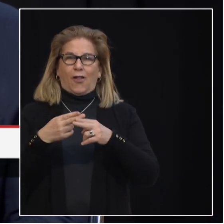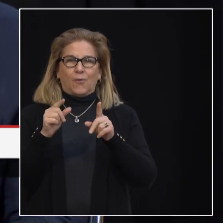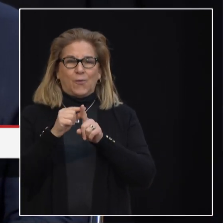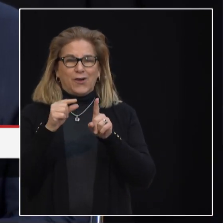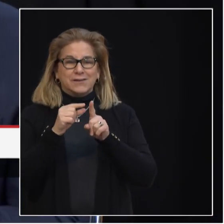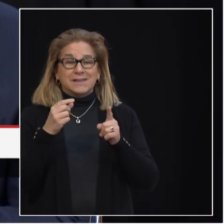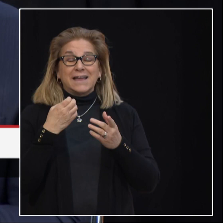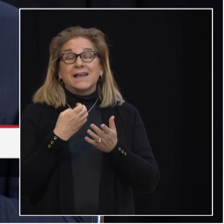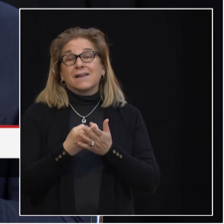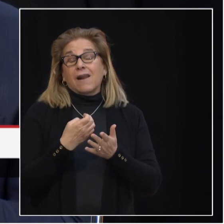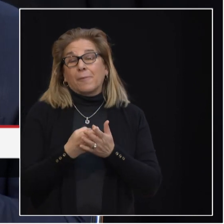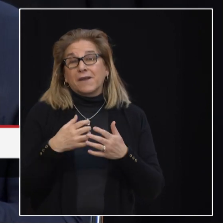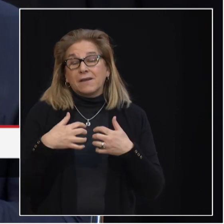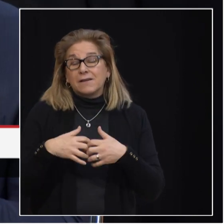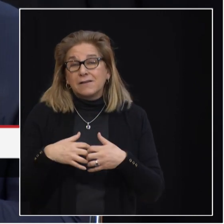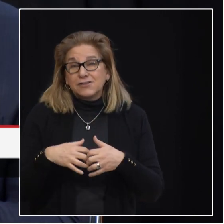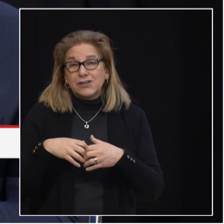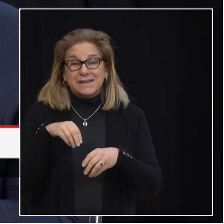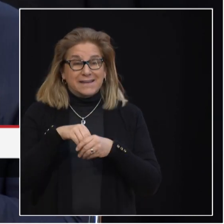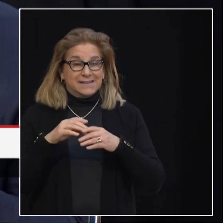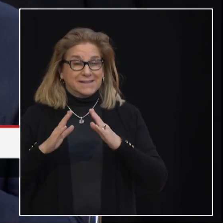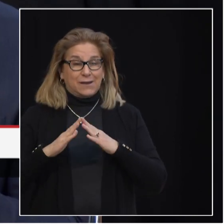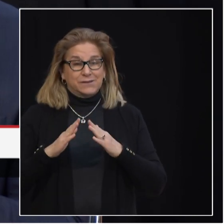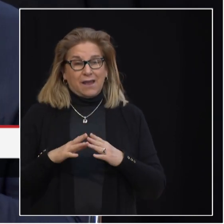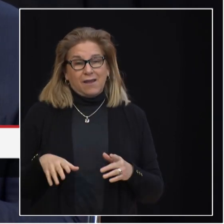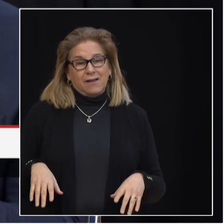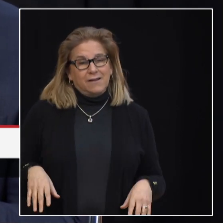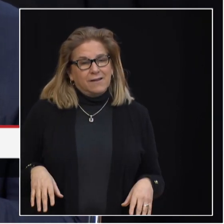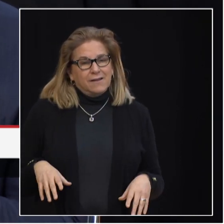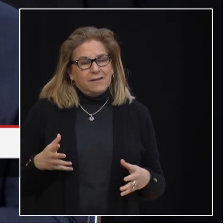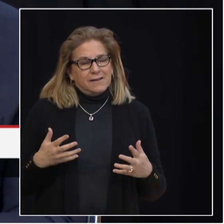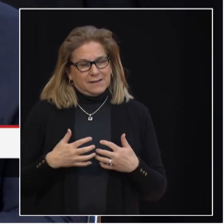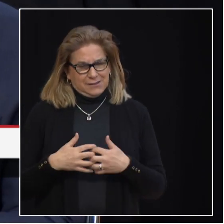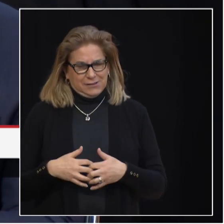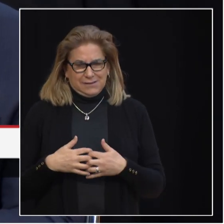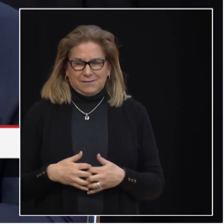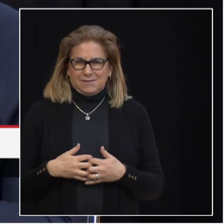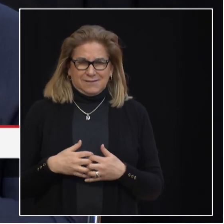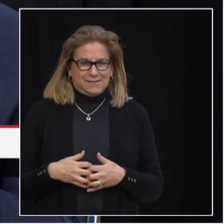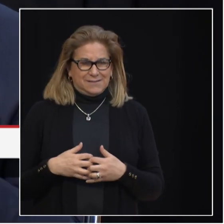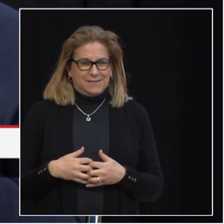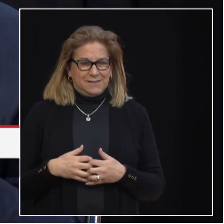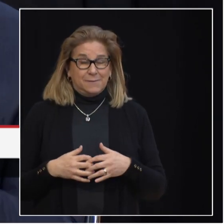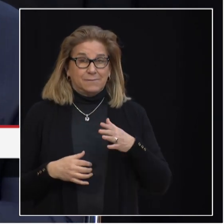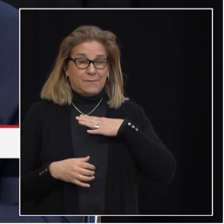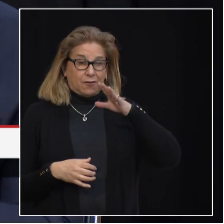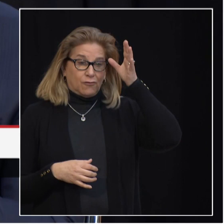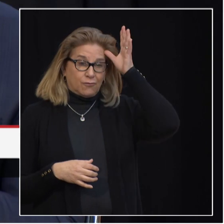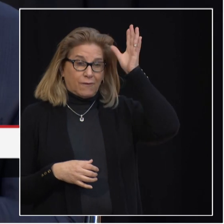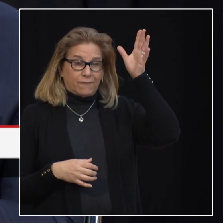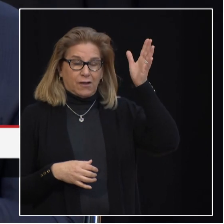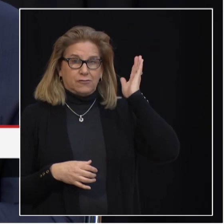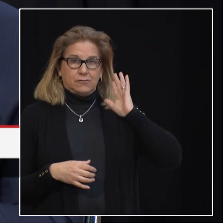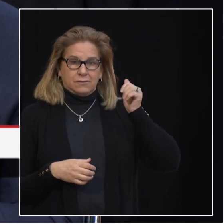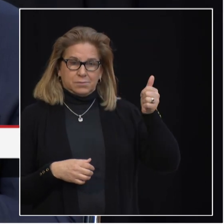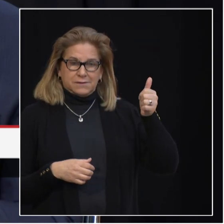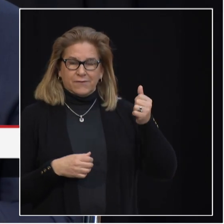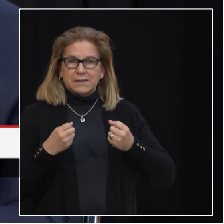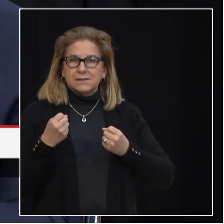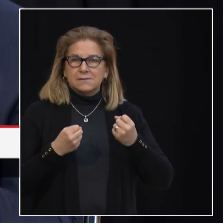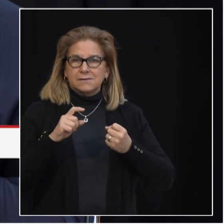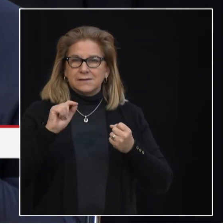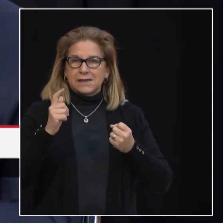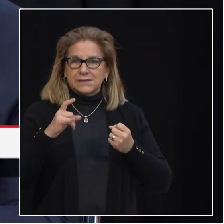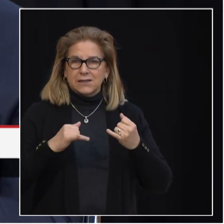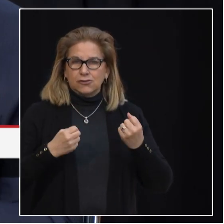true. When you think about what an engine does, my grandfather was a taxi cab driver here in the city, and he could fix any vehicle that there was. We would always